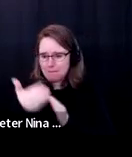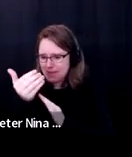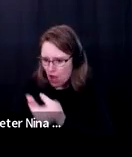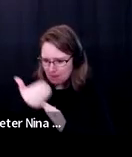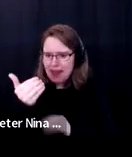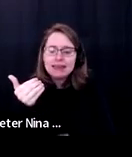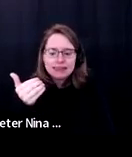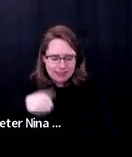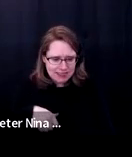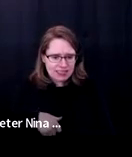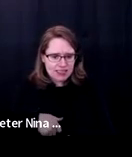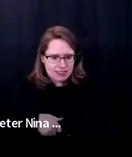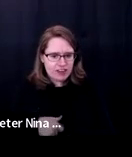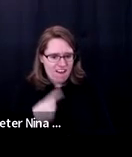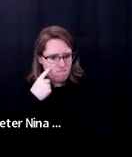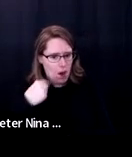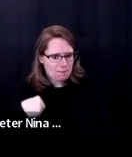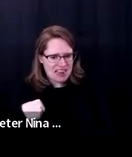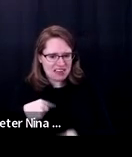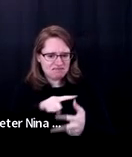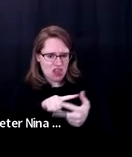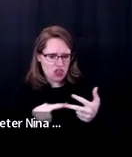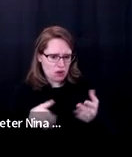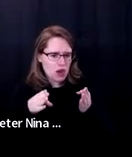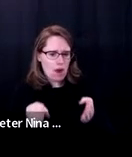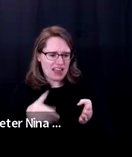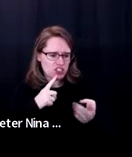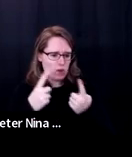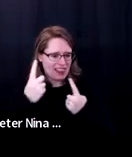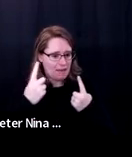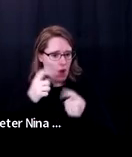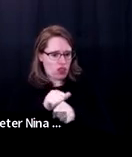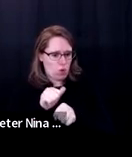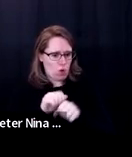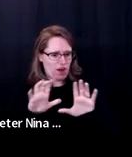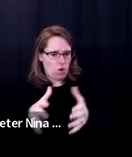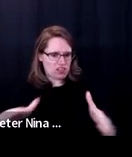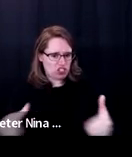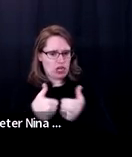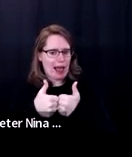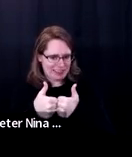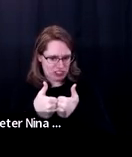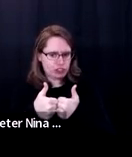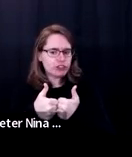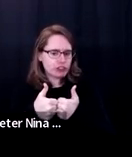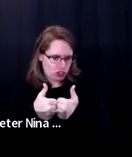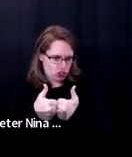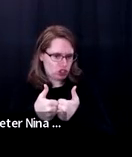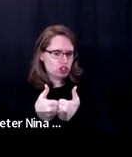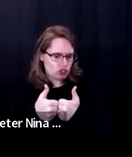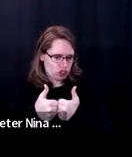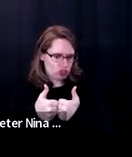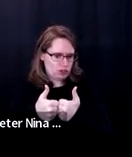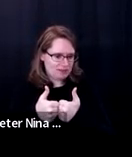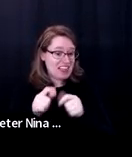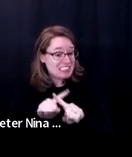me, those are kind of the three ways to look at your workforce challenge in the broadest possible sense that might make sense. They're different